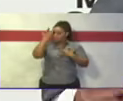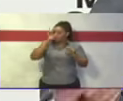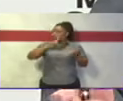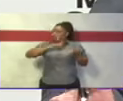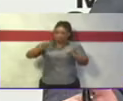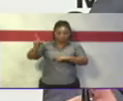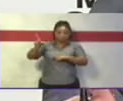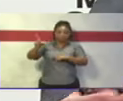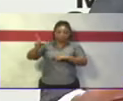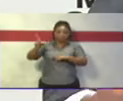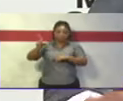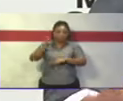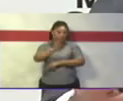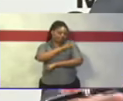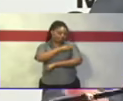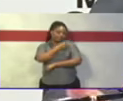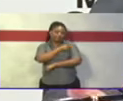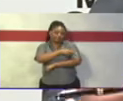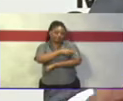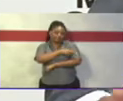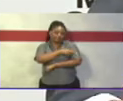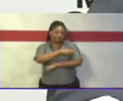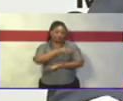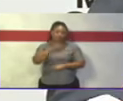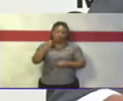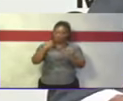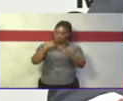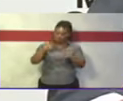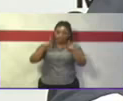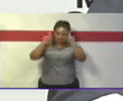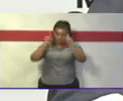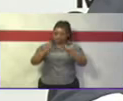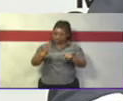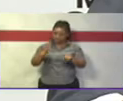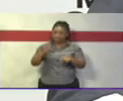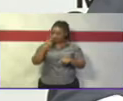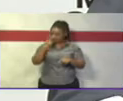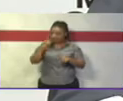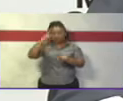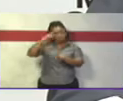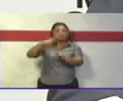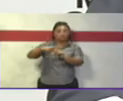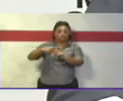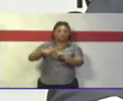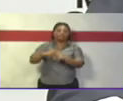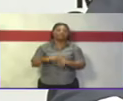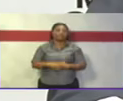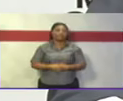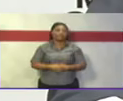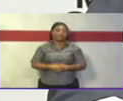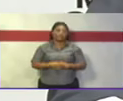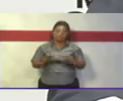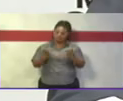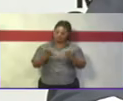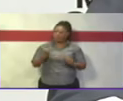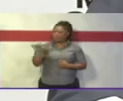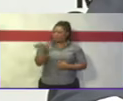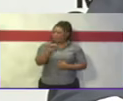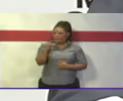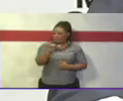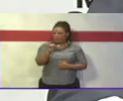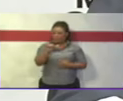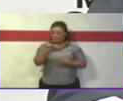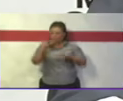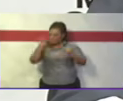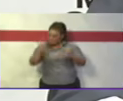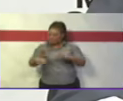best case scenario that we want people to do, and we're really relying on everyone to play their part and do the responsible thing. Of course,